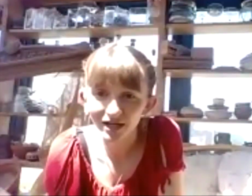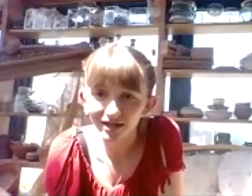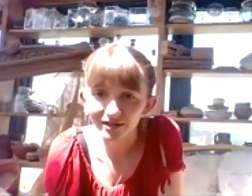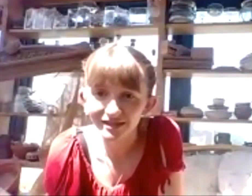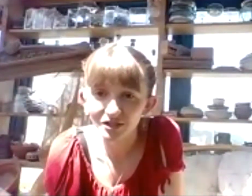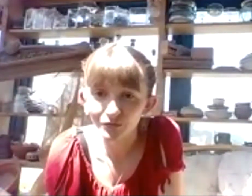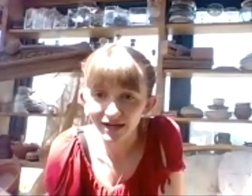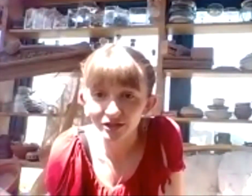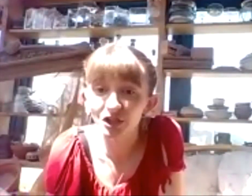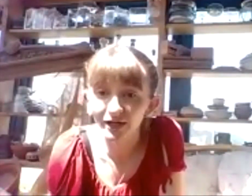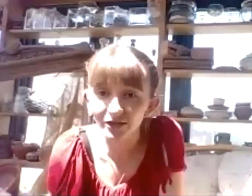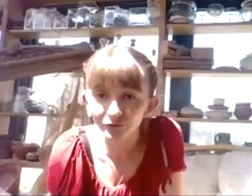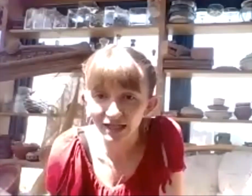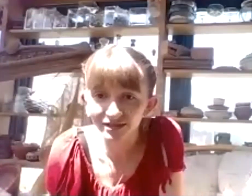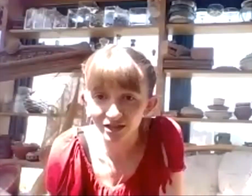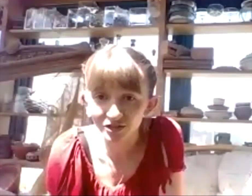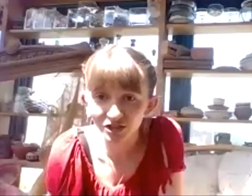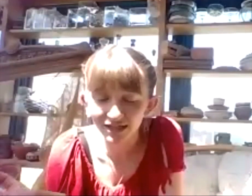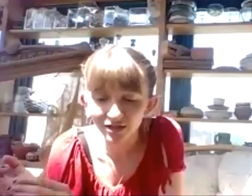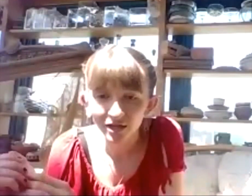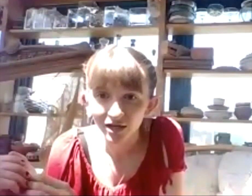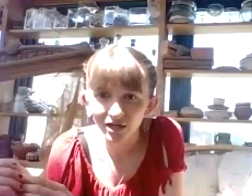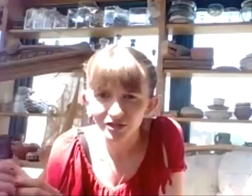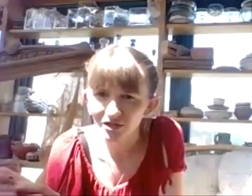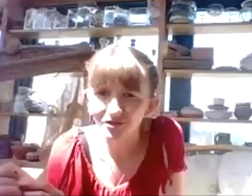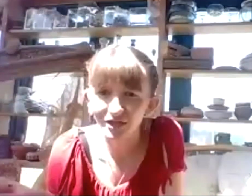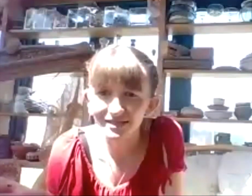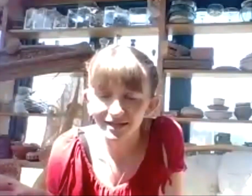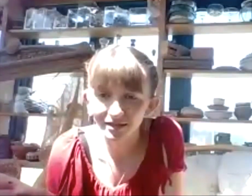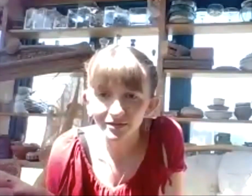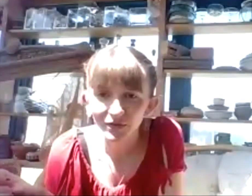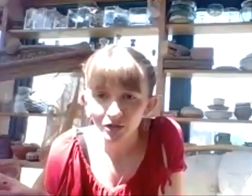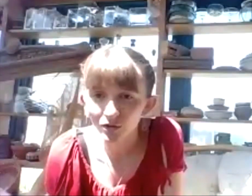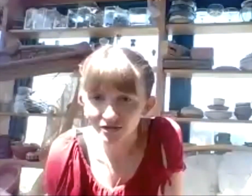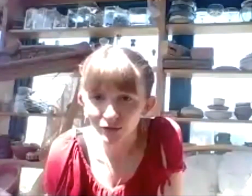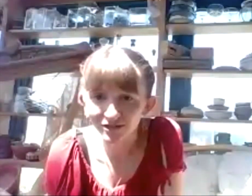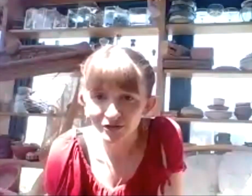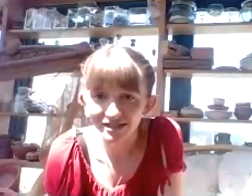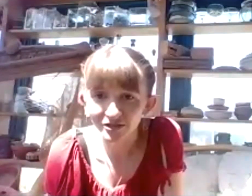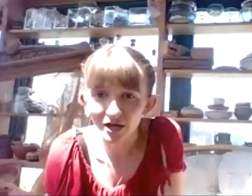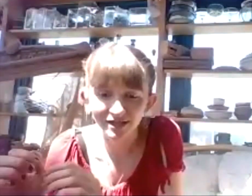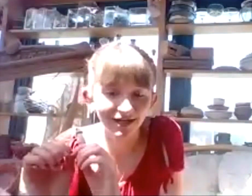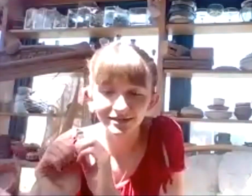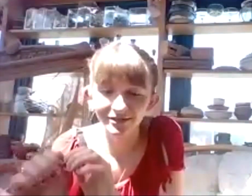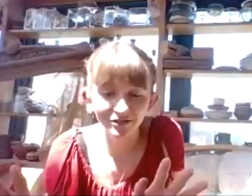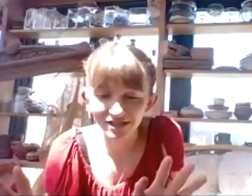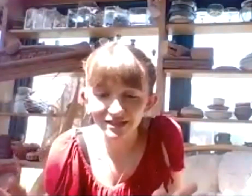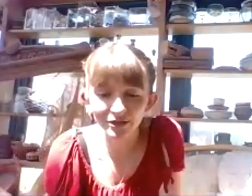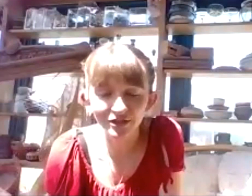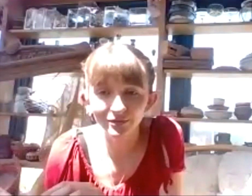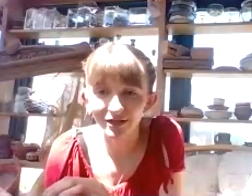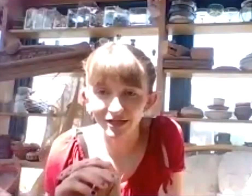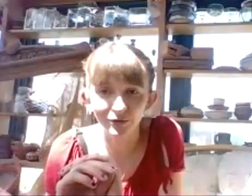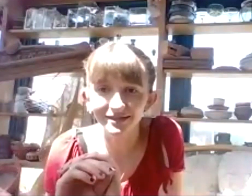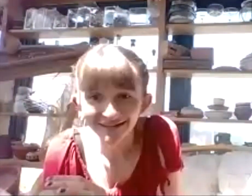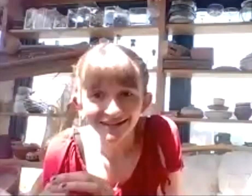emailed the curator of paleontology there, Dr. John Scannella, who also works on Triceratops. And I literally just emailed